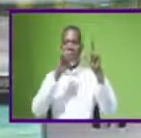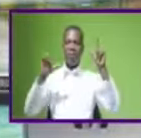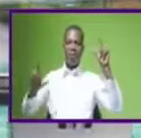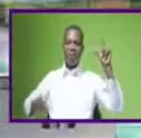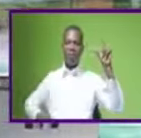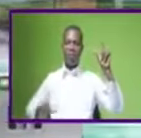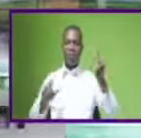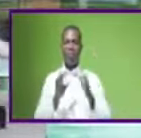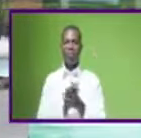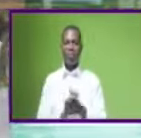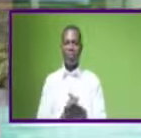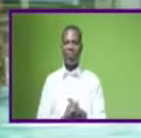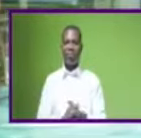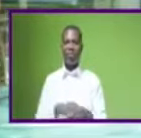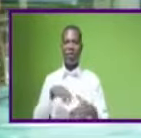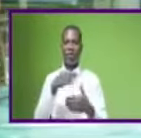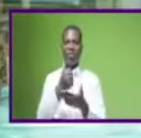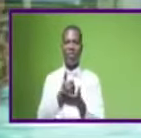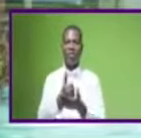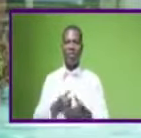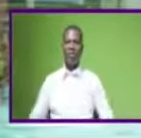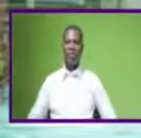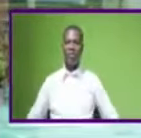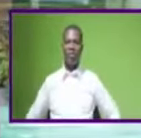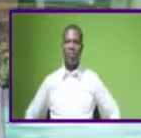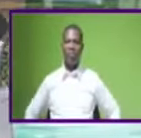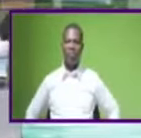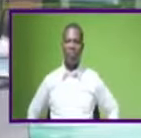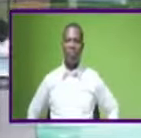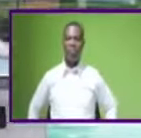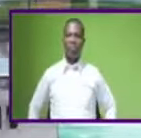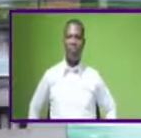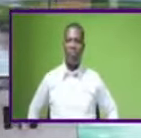Hallelujah. Amen. Amen.